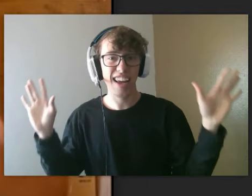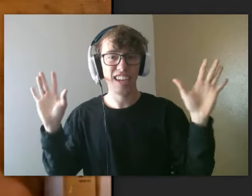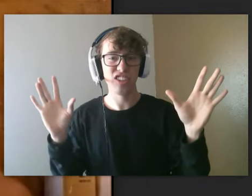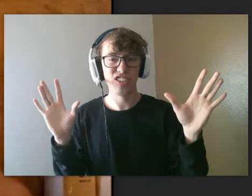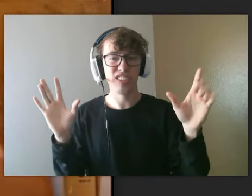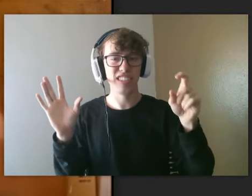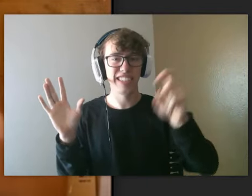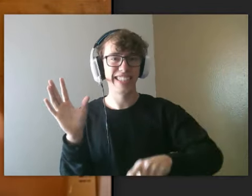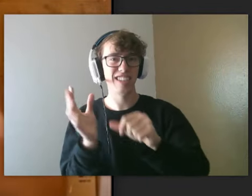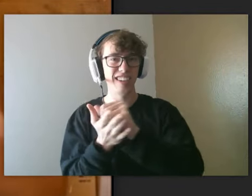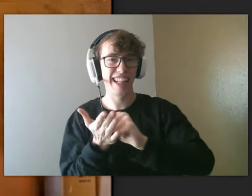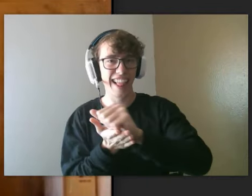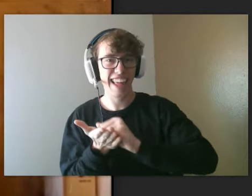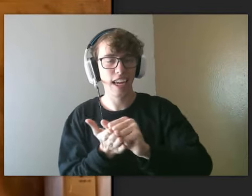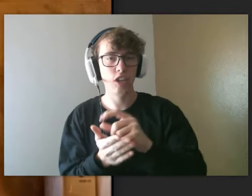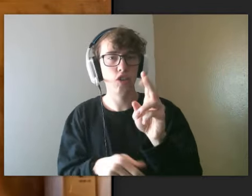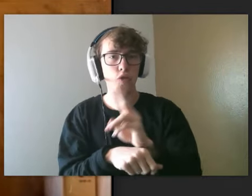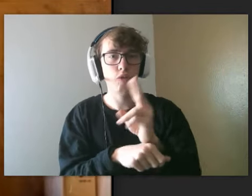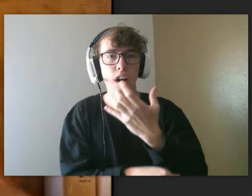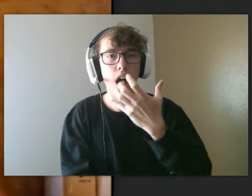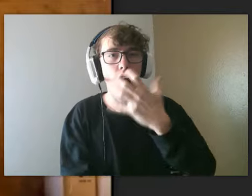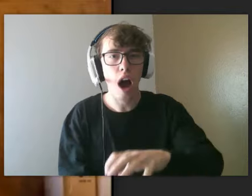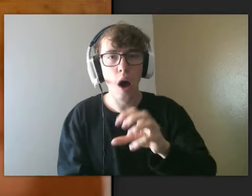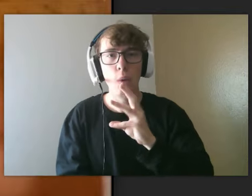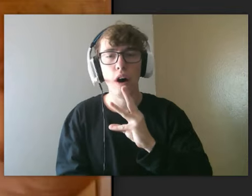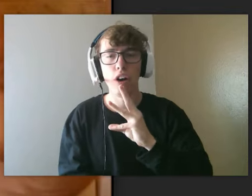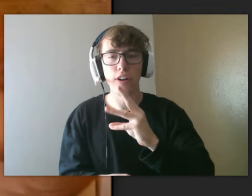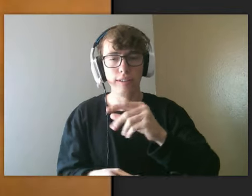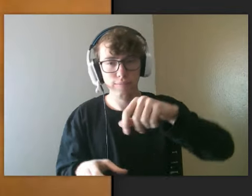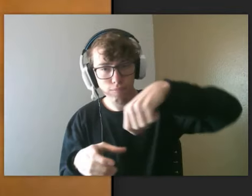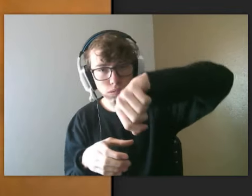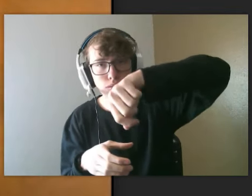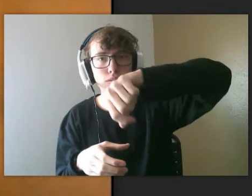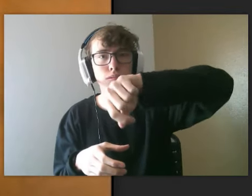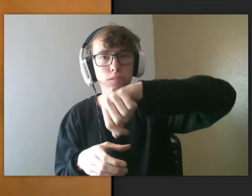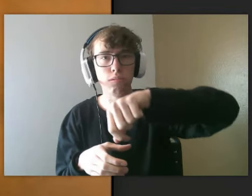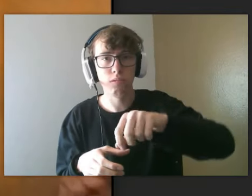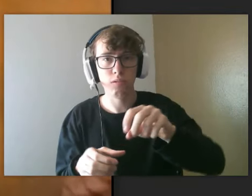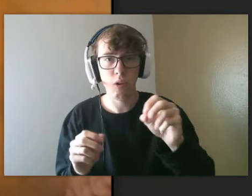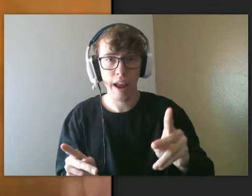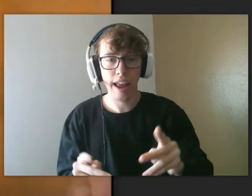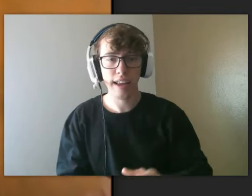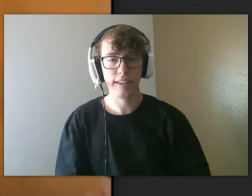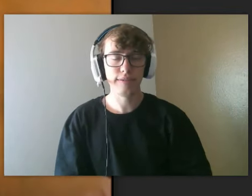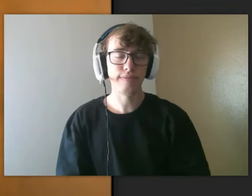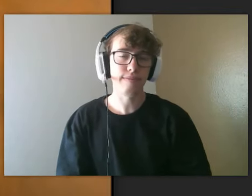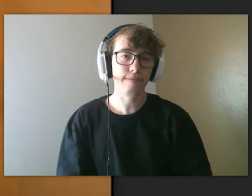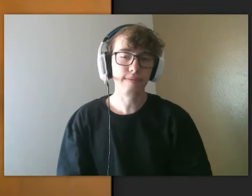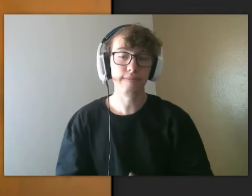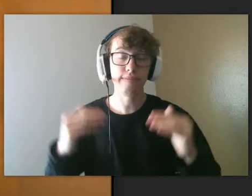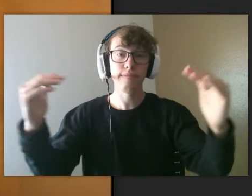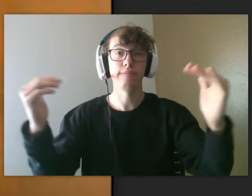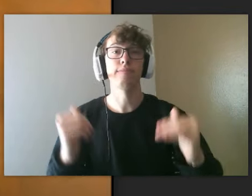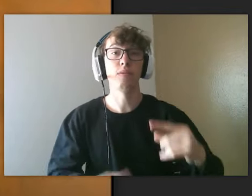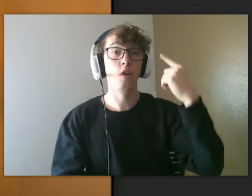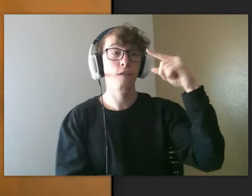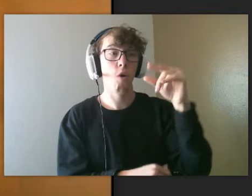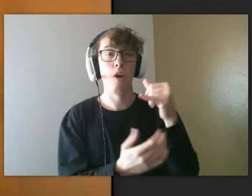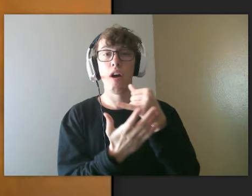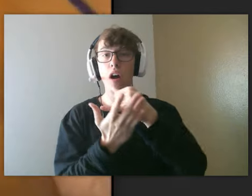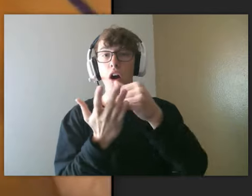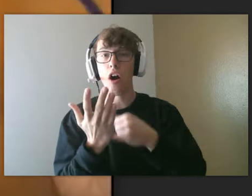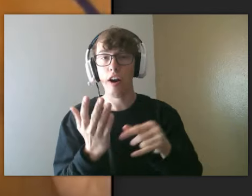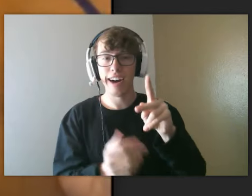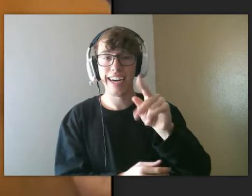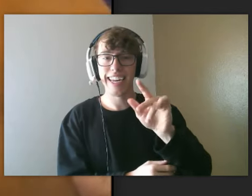really need to do is use hot water and get all of the paint out of it. All right, so for this art kit exploration, you're going to